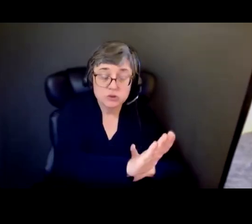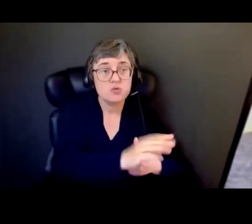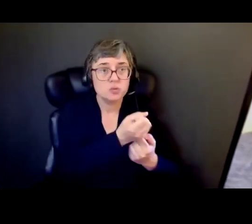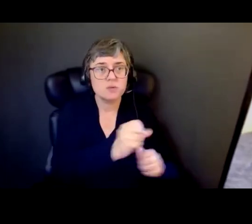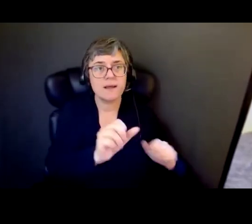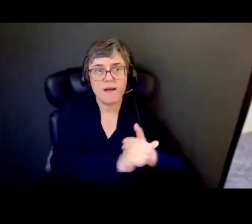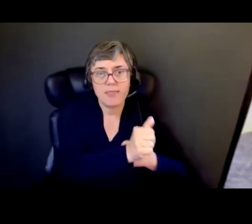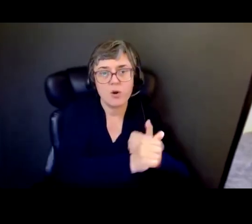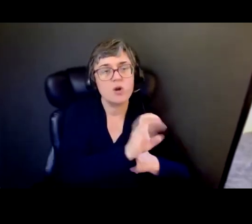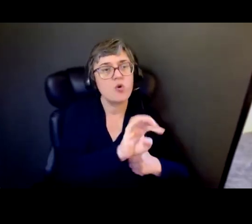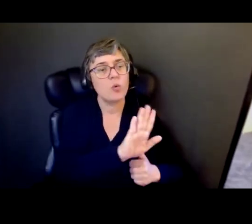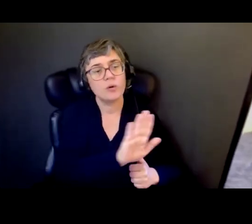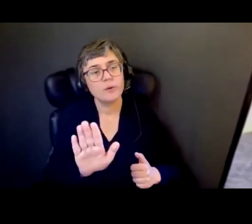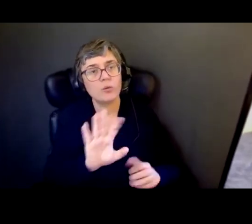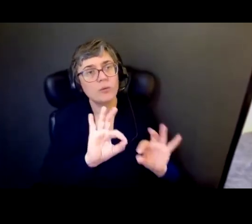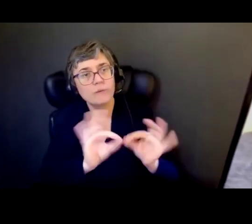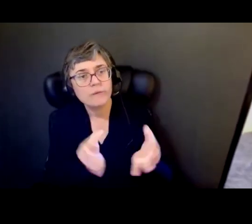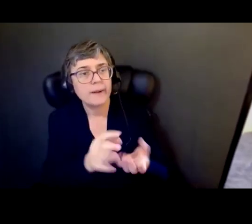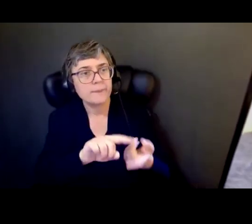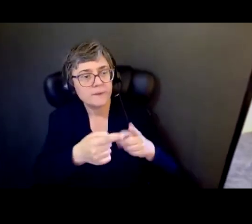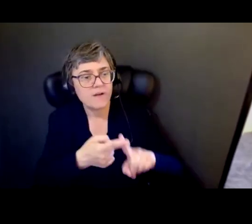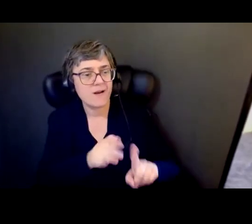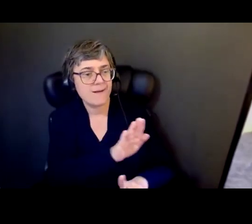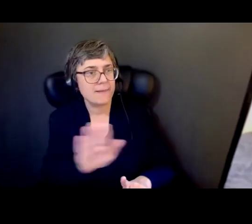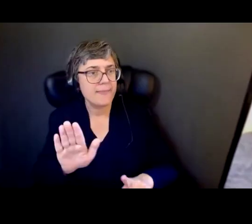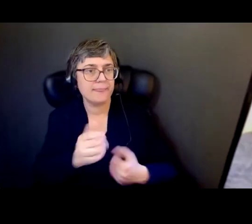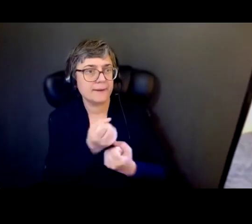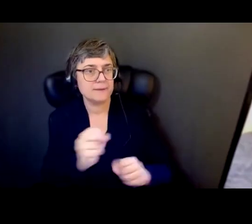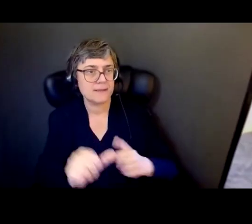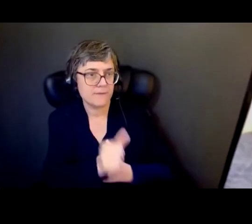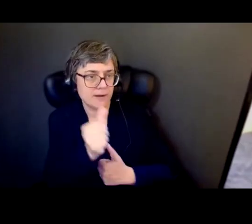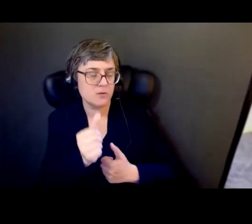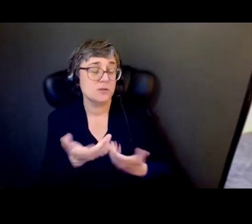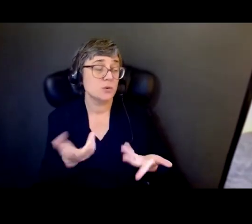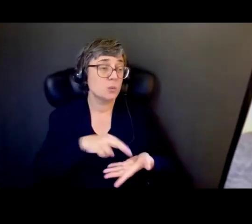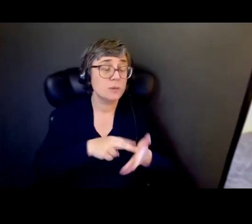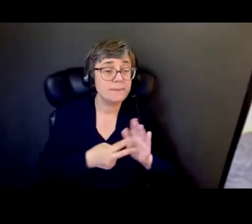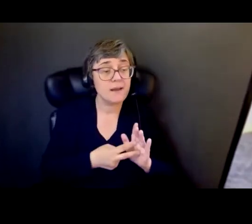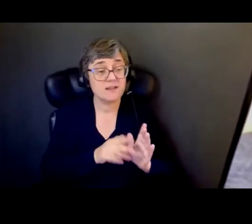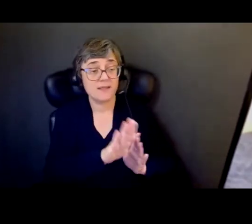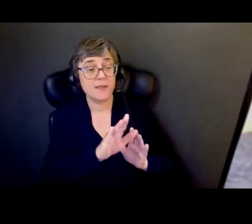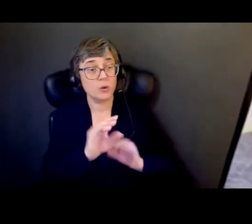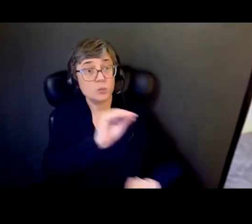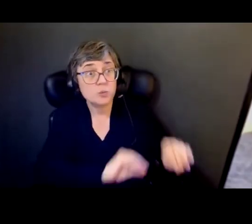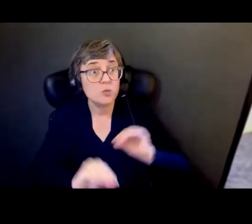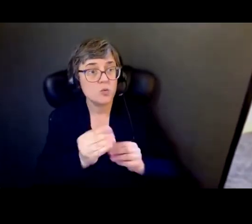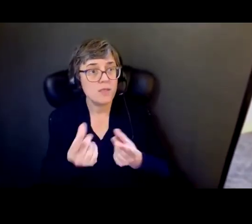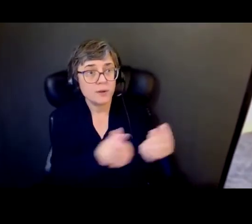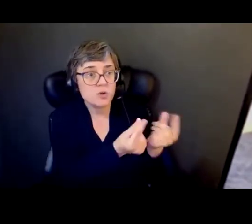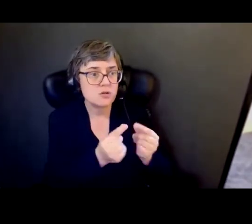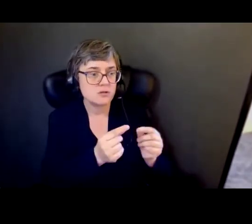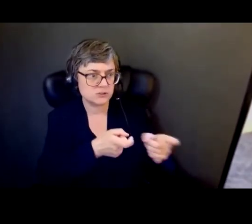Now, generally speaking, these include controlling the victim's movements,